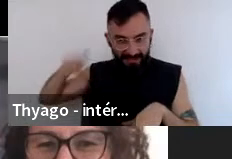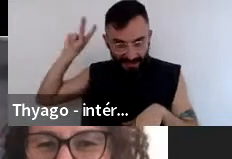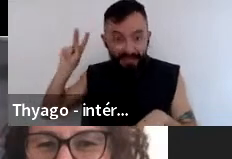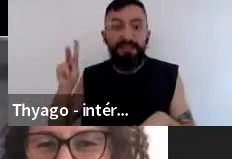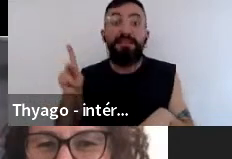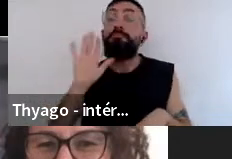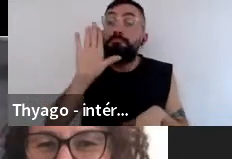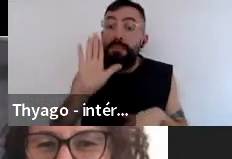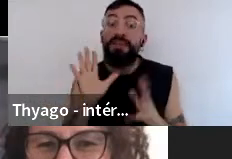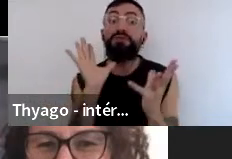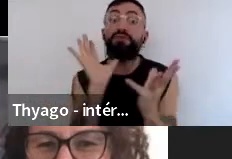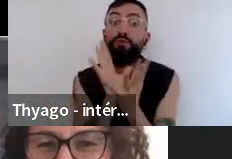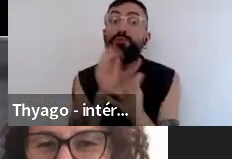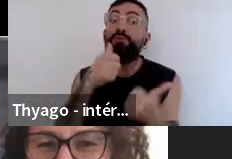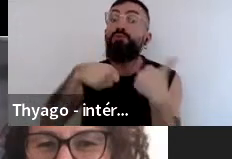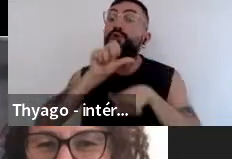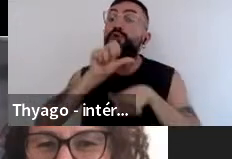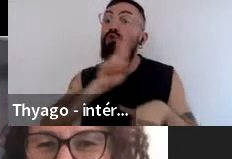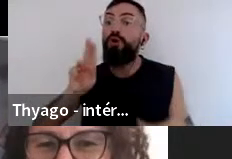acronym toponyms.